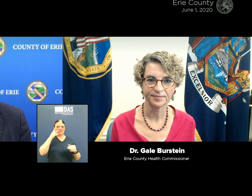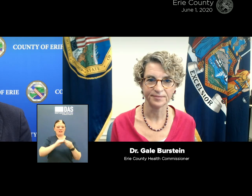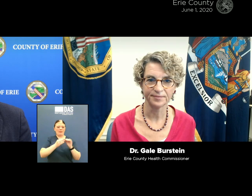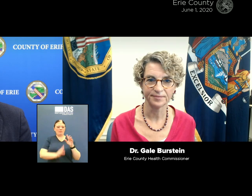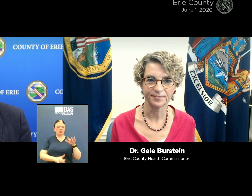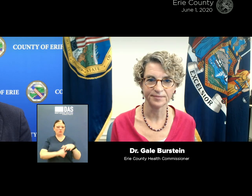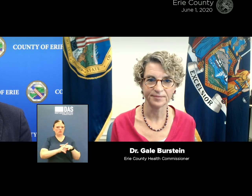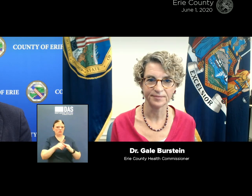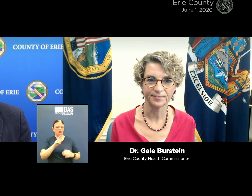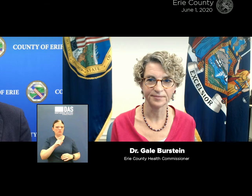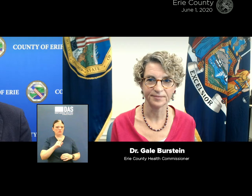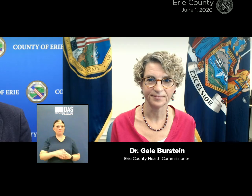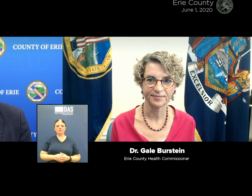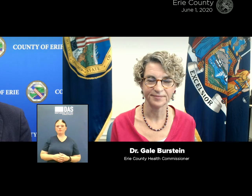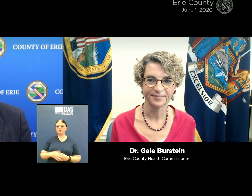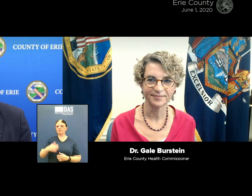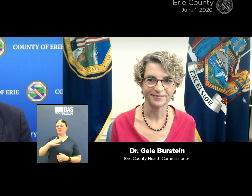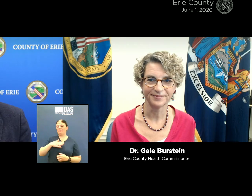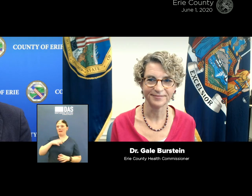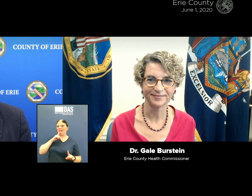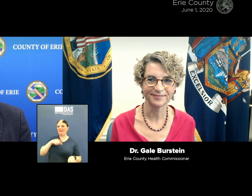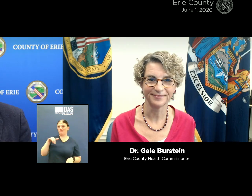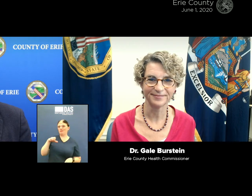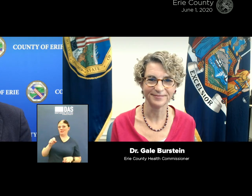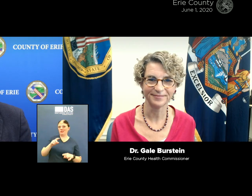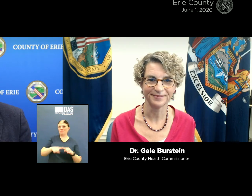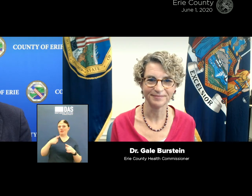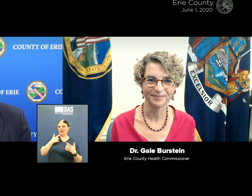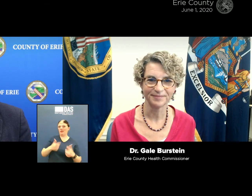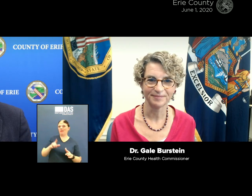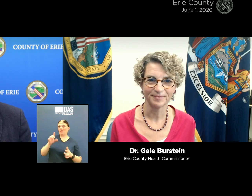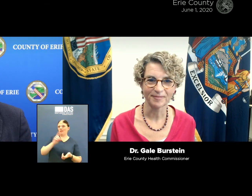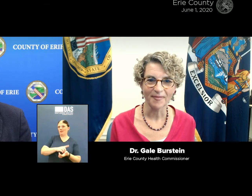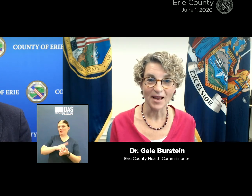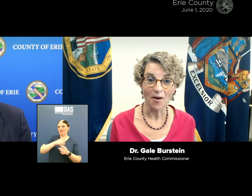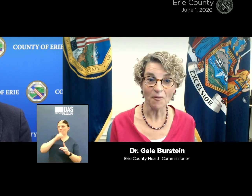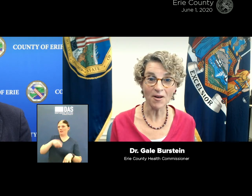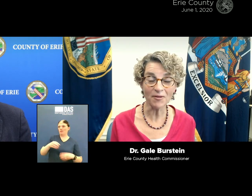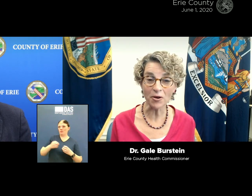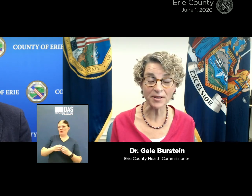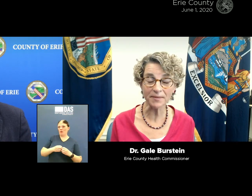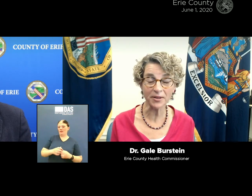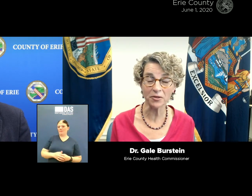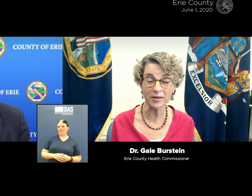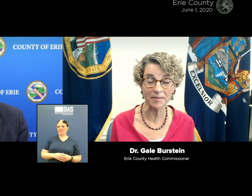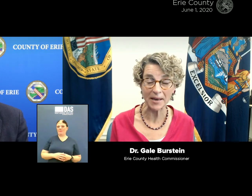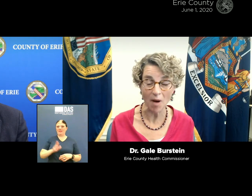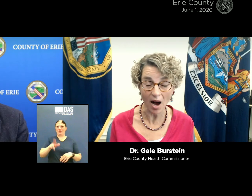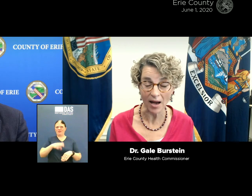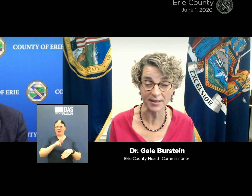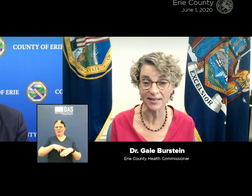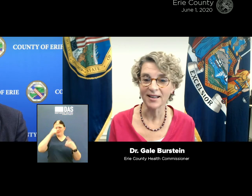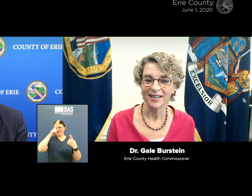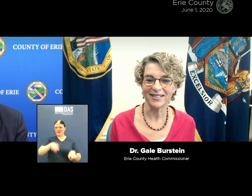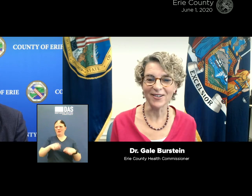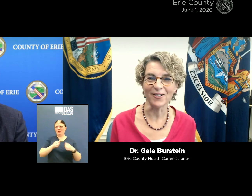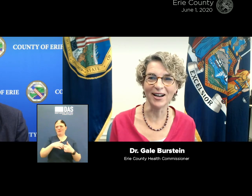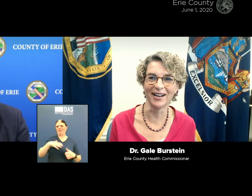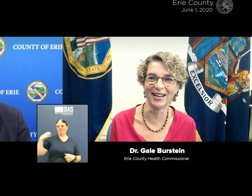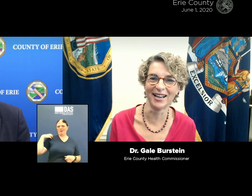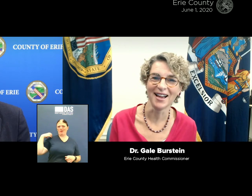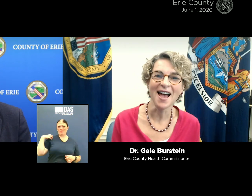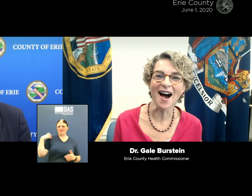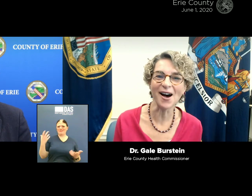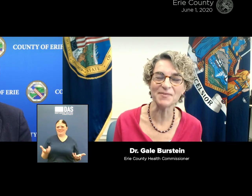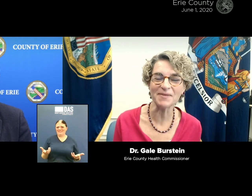up? Well, my answer would be yes, but I'll turn it over to the doctor to answer more. Well, of course I'm going to agree with my boss.